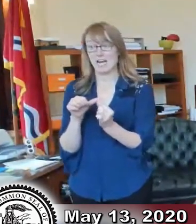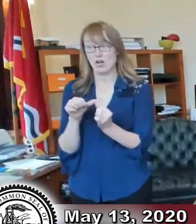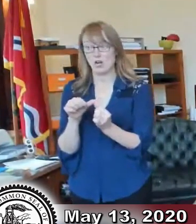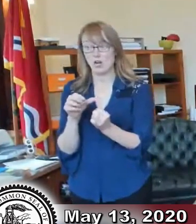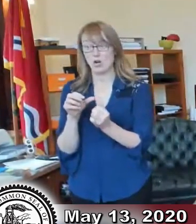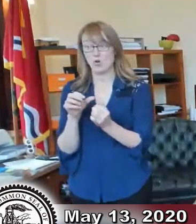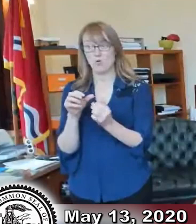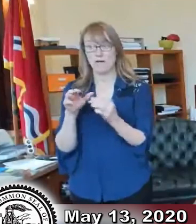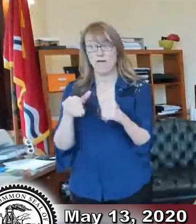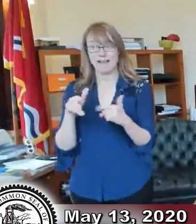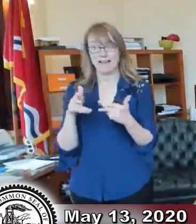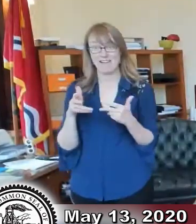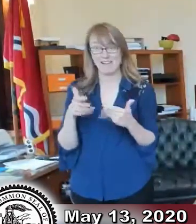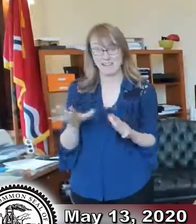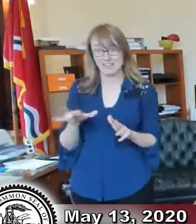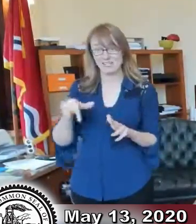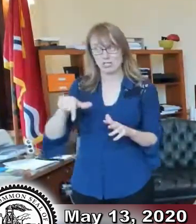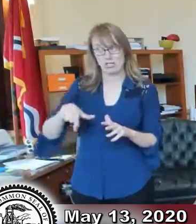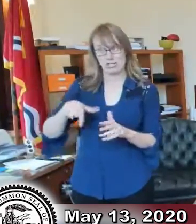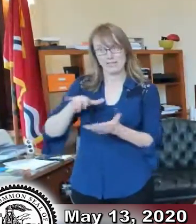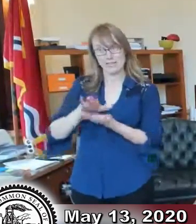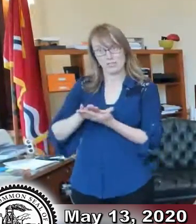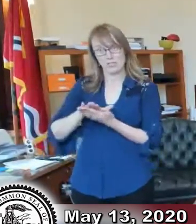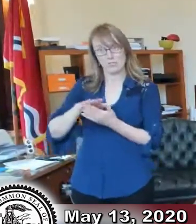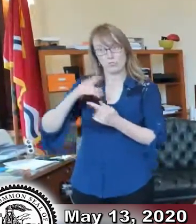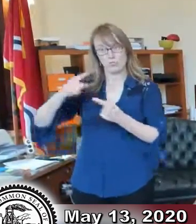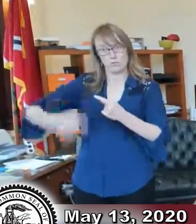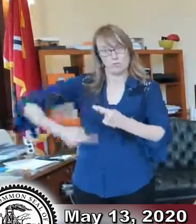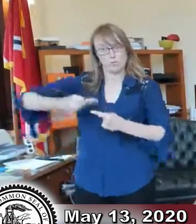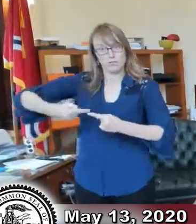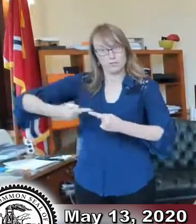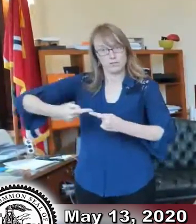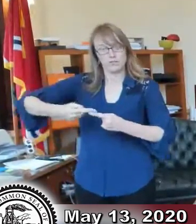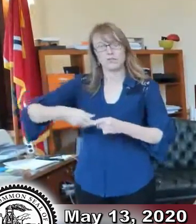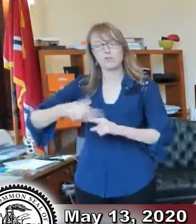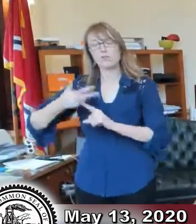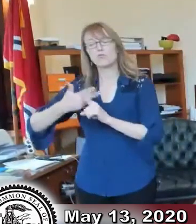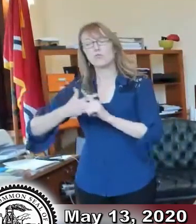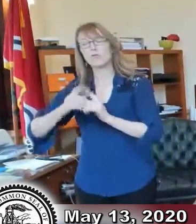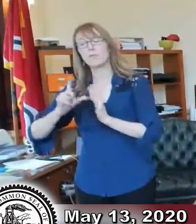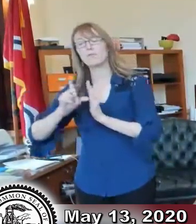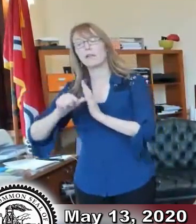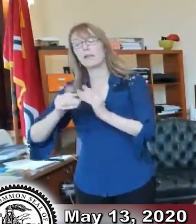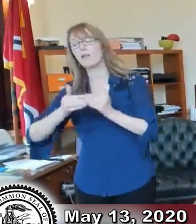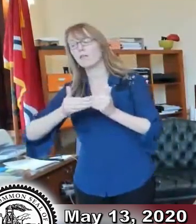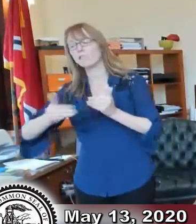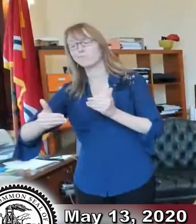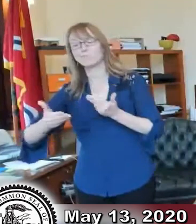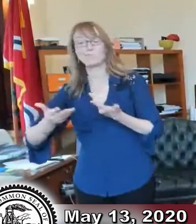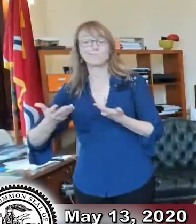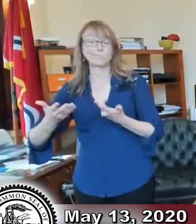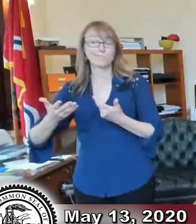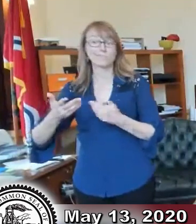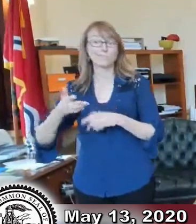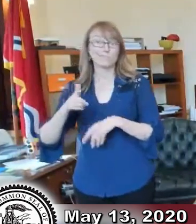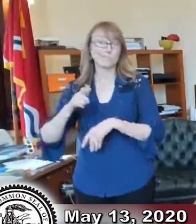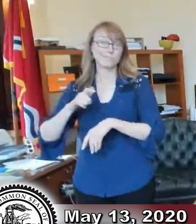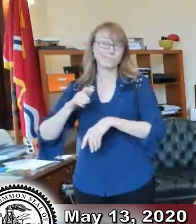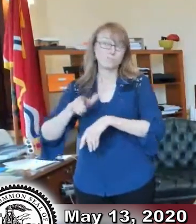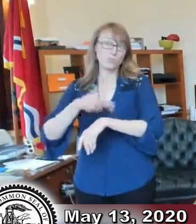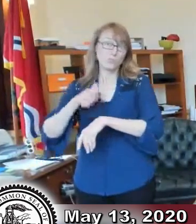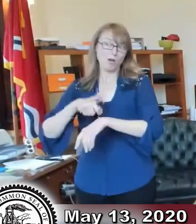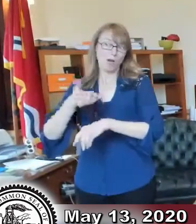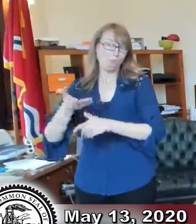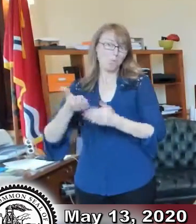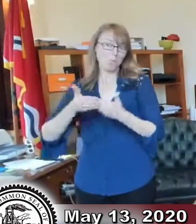up. And so, 3 months from now is a long time. We've been in this pandemic now for not quite 2